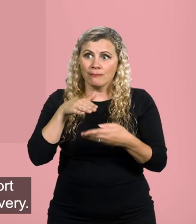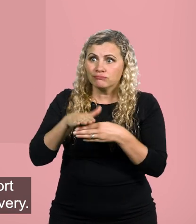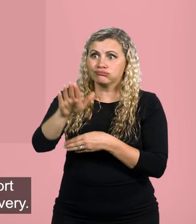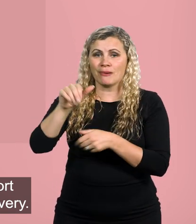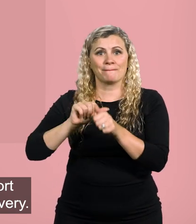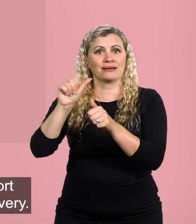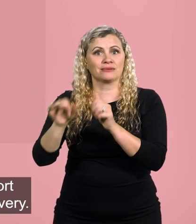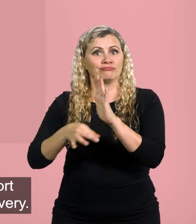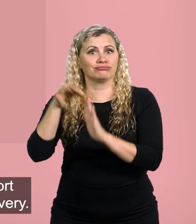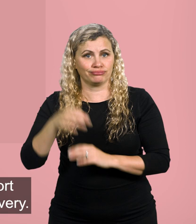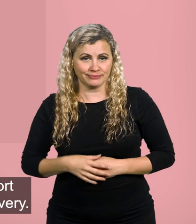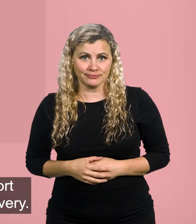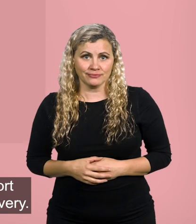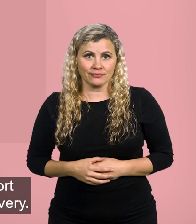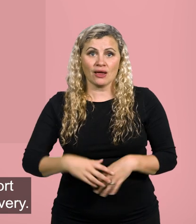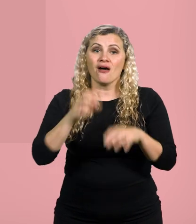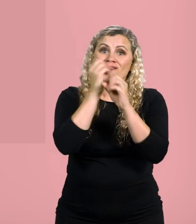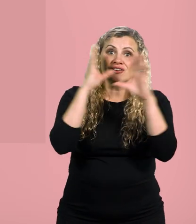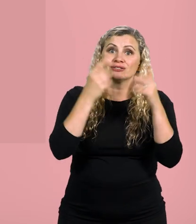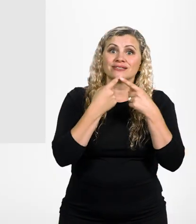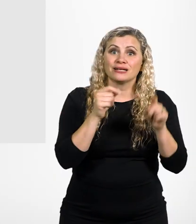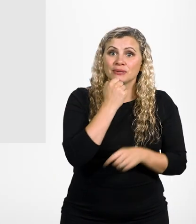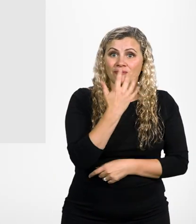is often needed to support recovery